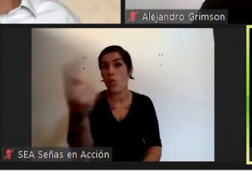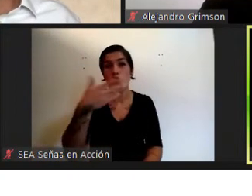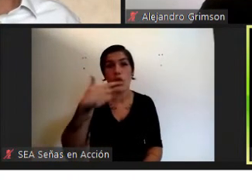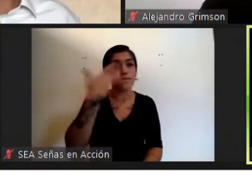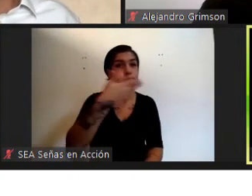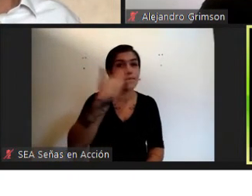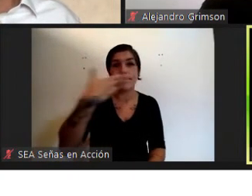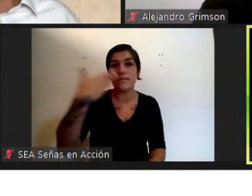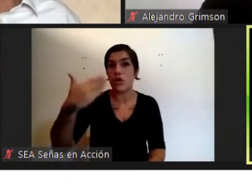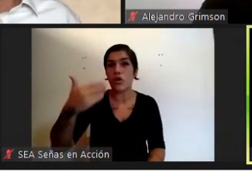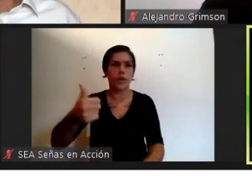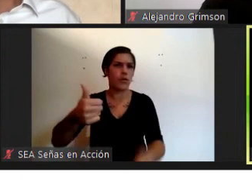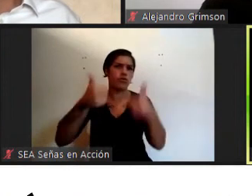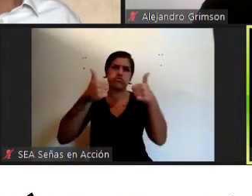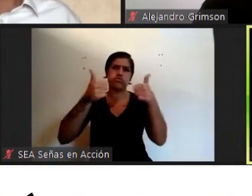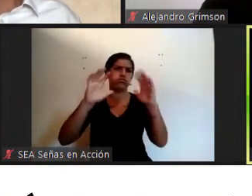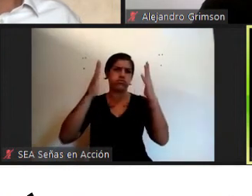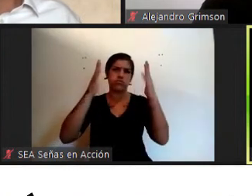a wealth of